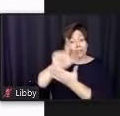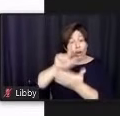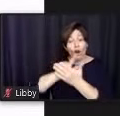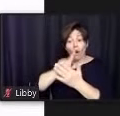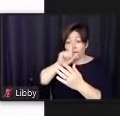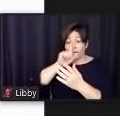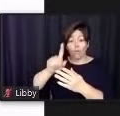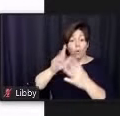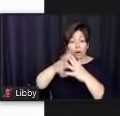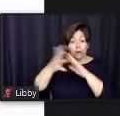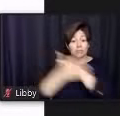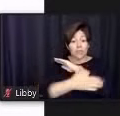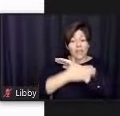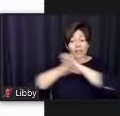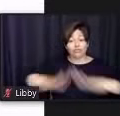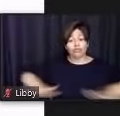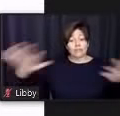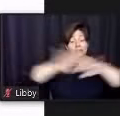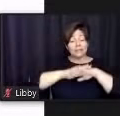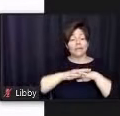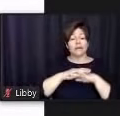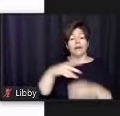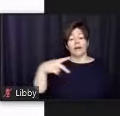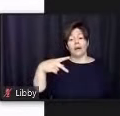framers of Public Law